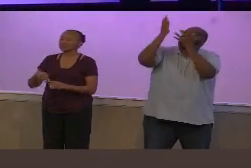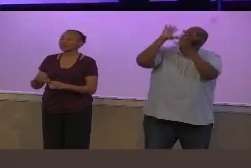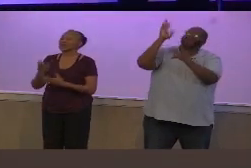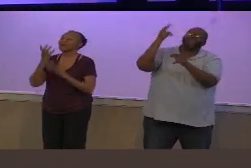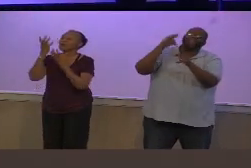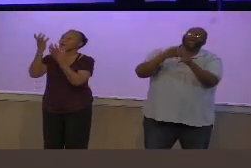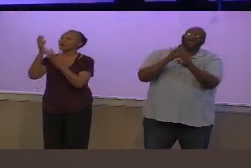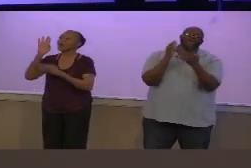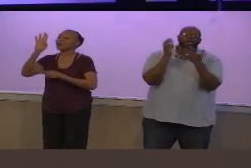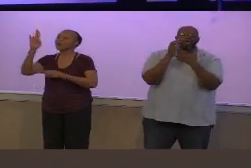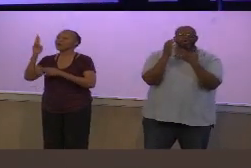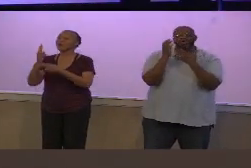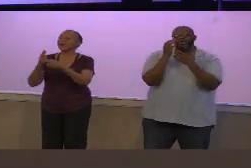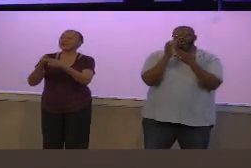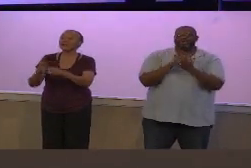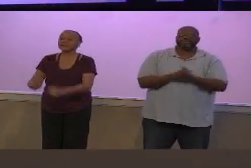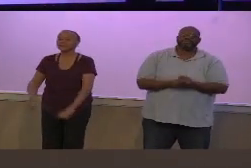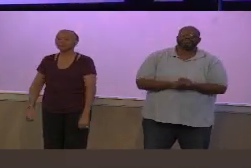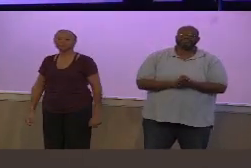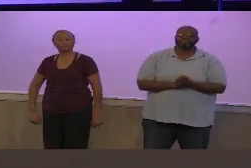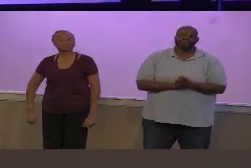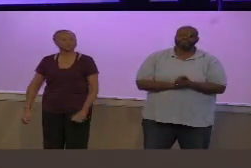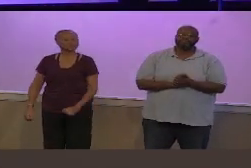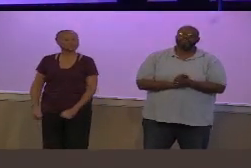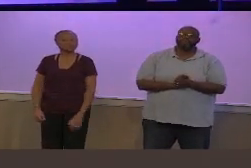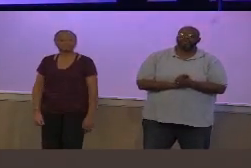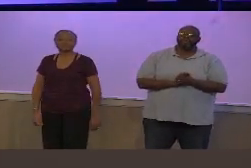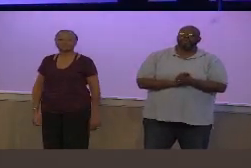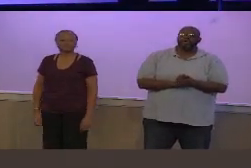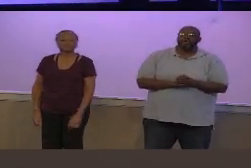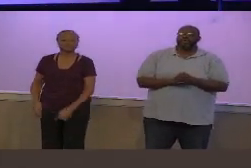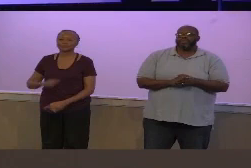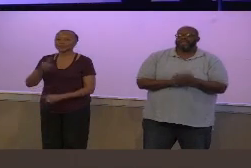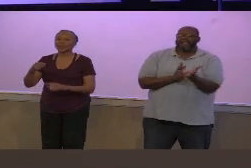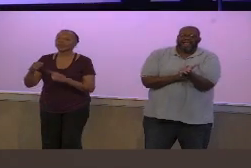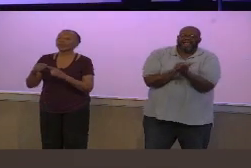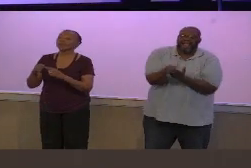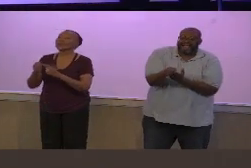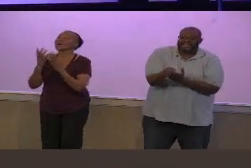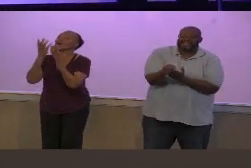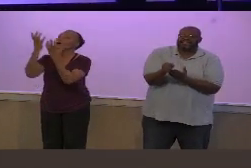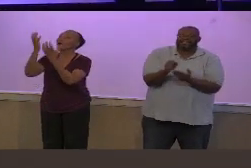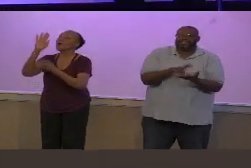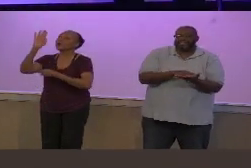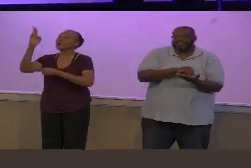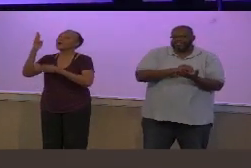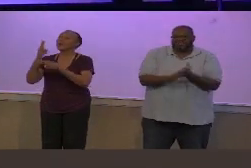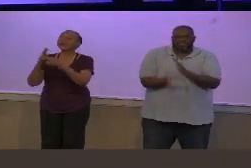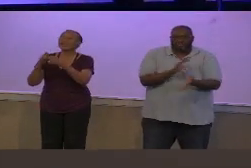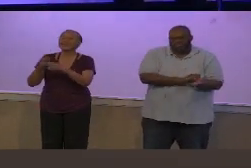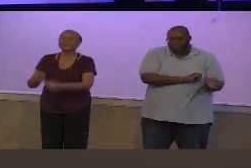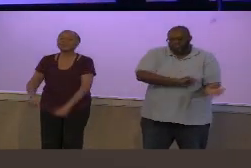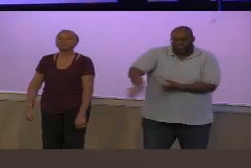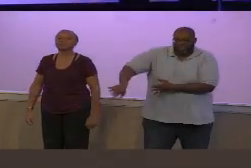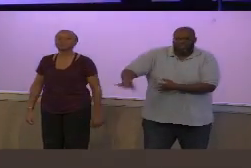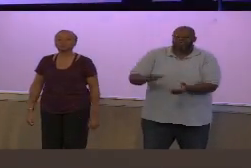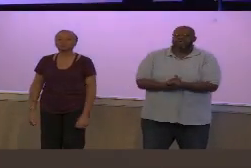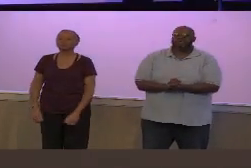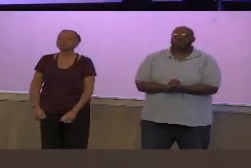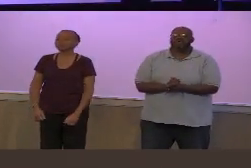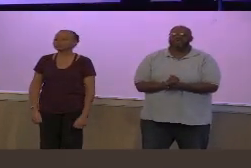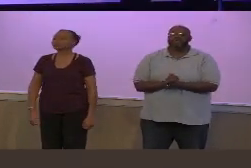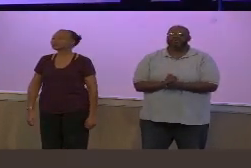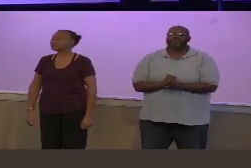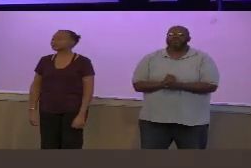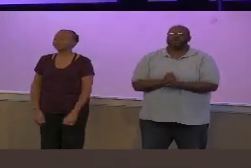name, oh, cancer is removed when I call your name, oh, God. Oh, I get my